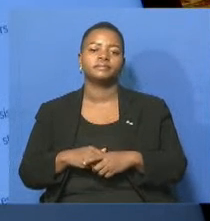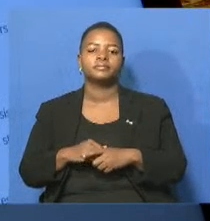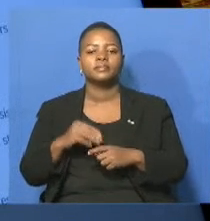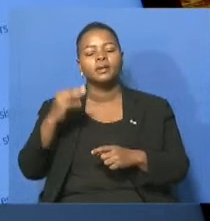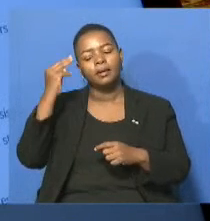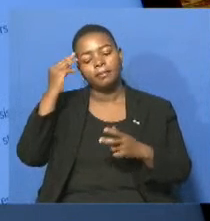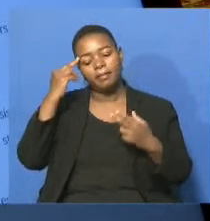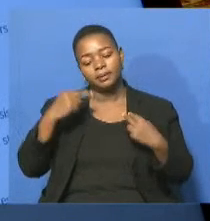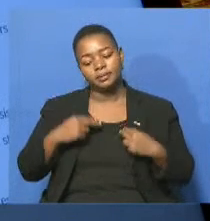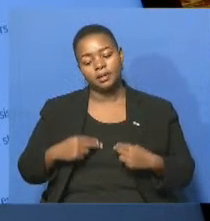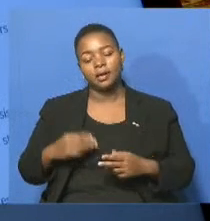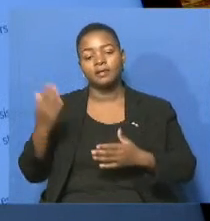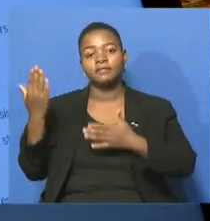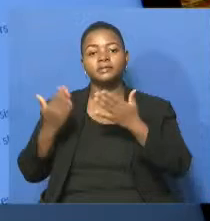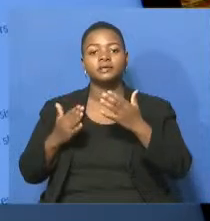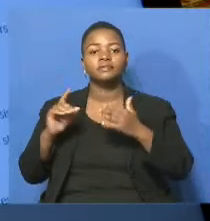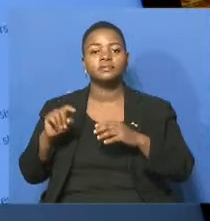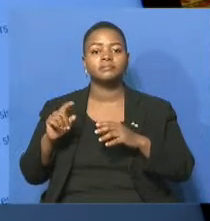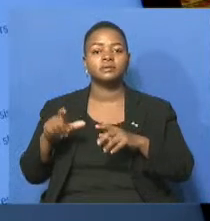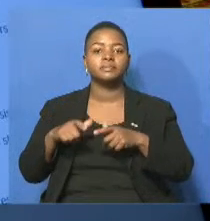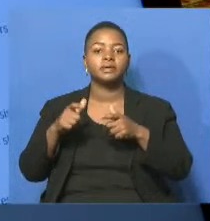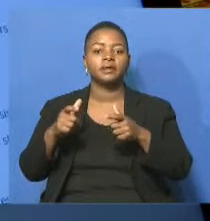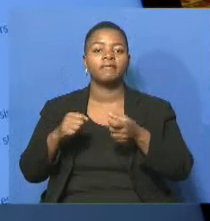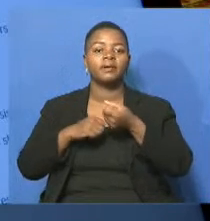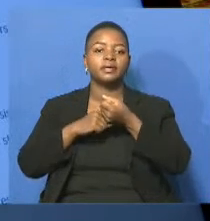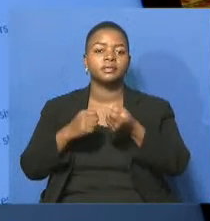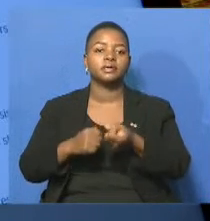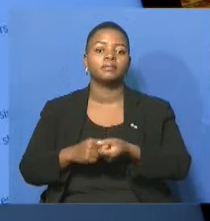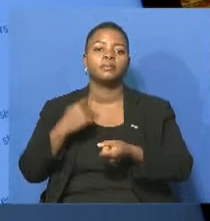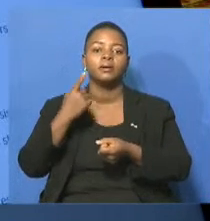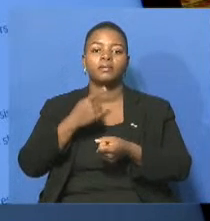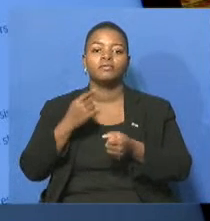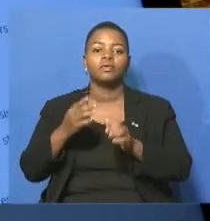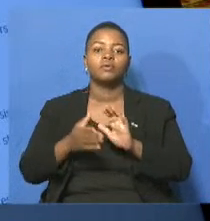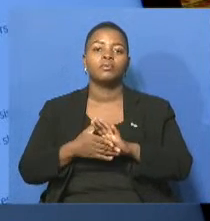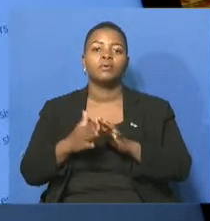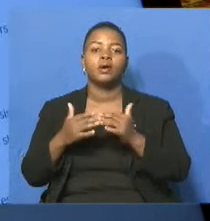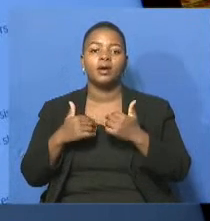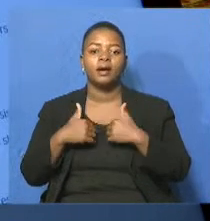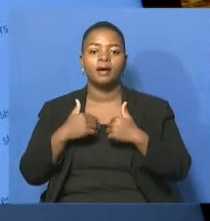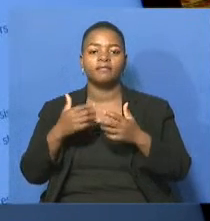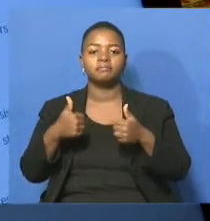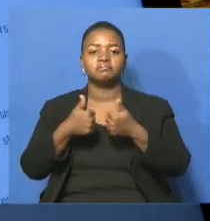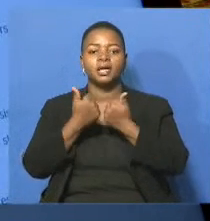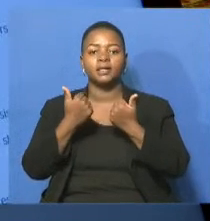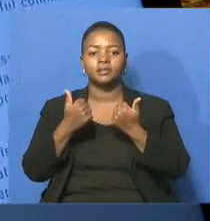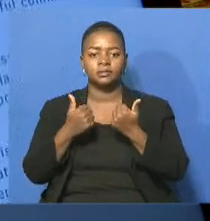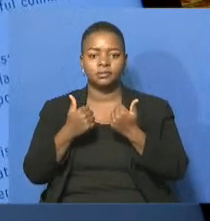mental health services, and support for those who are at risk.